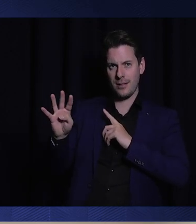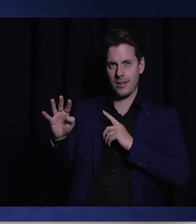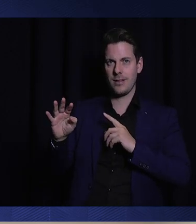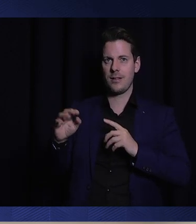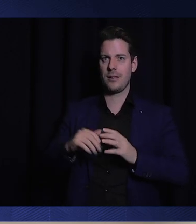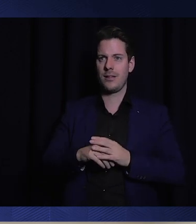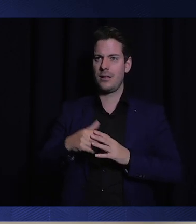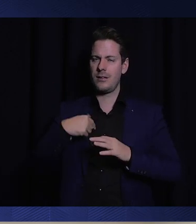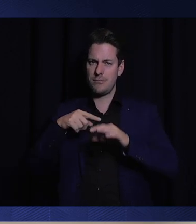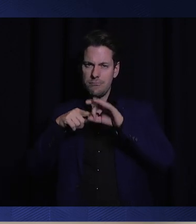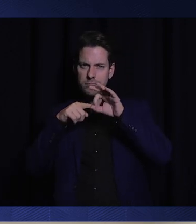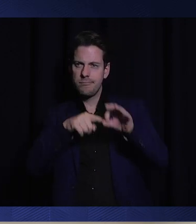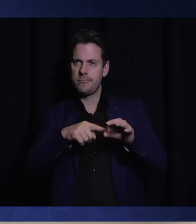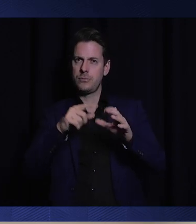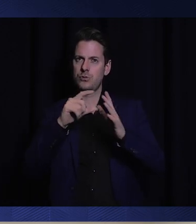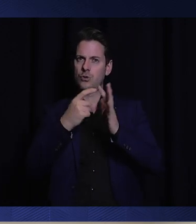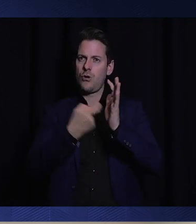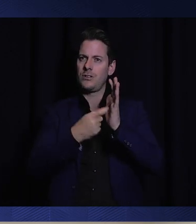solutions.